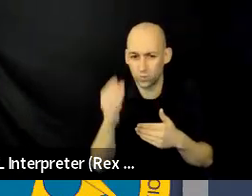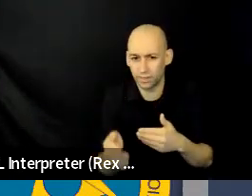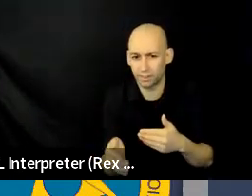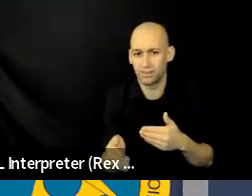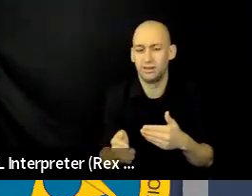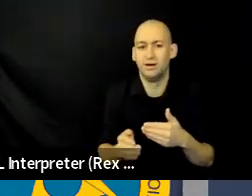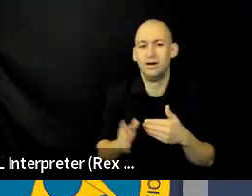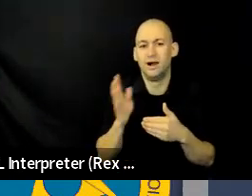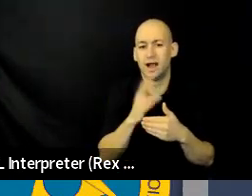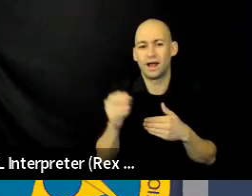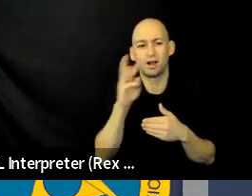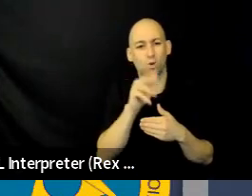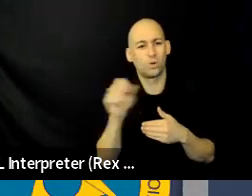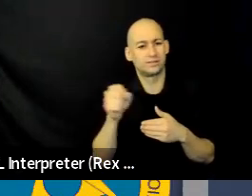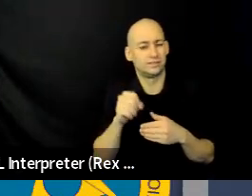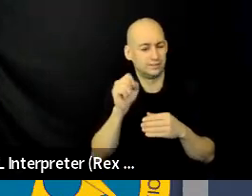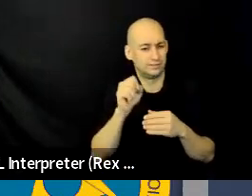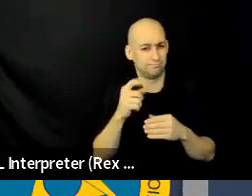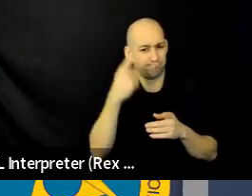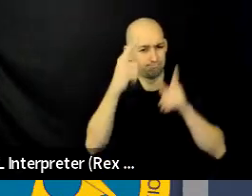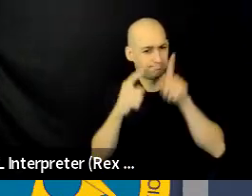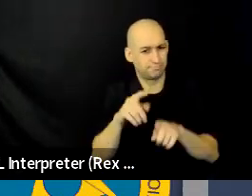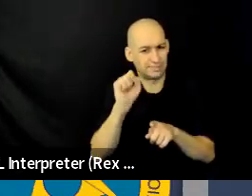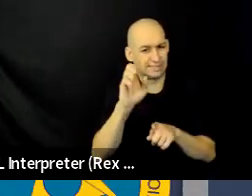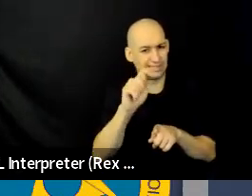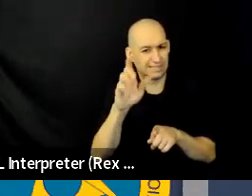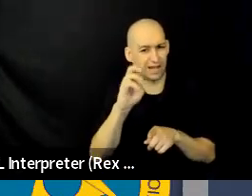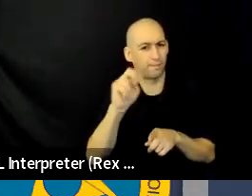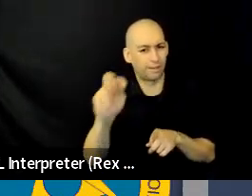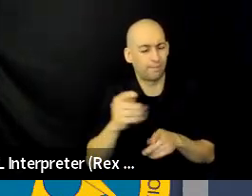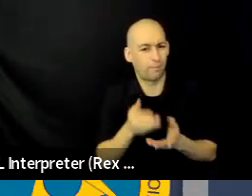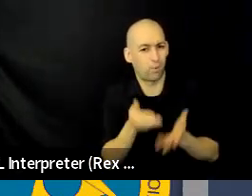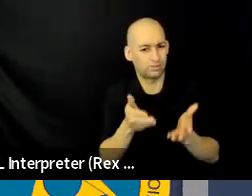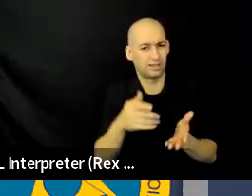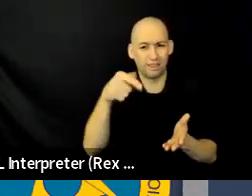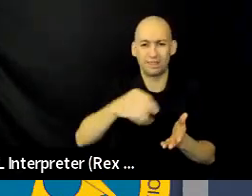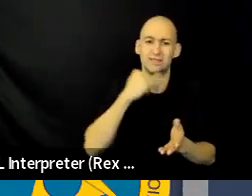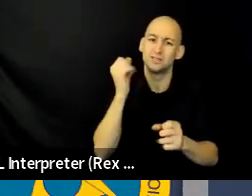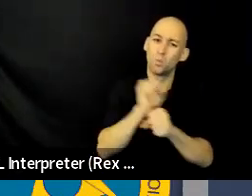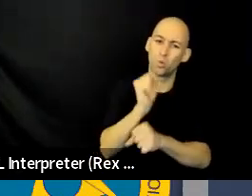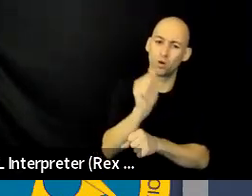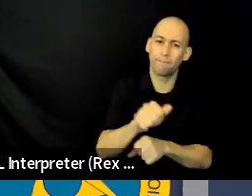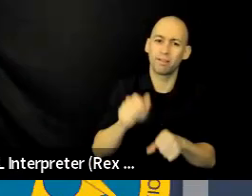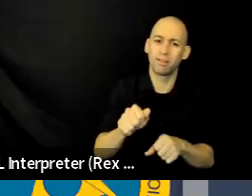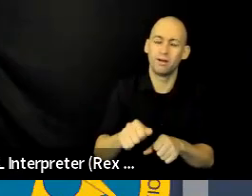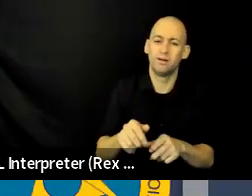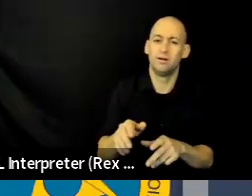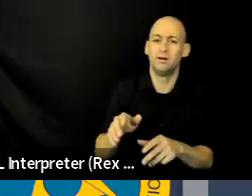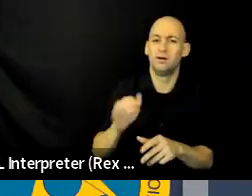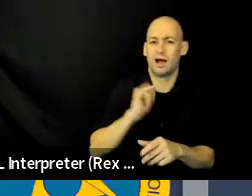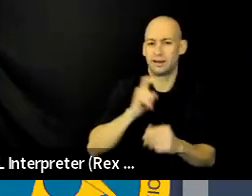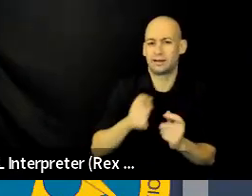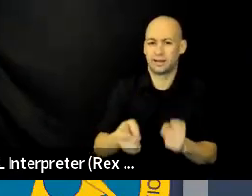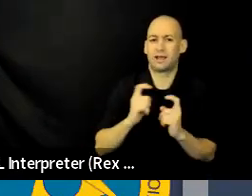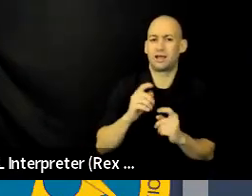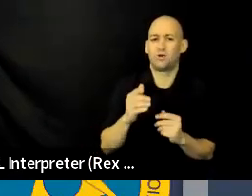there was a settlement proposed that says this is workable. I have to take it that we're that